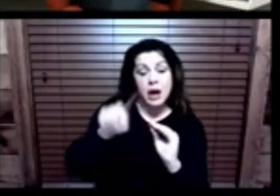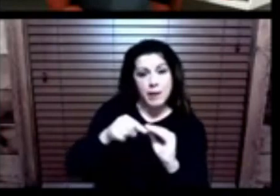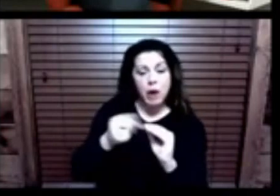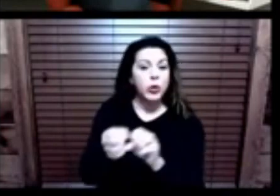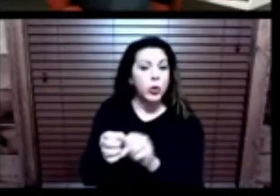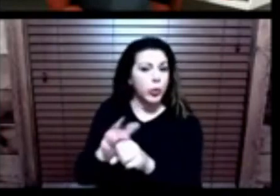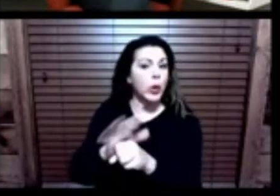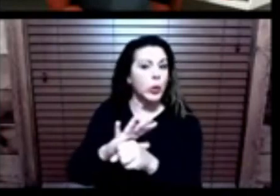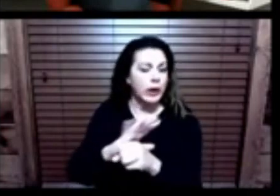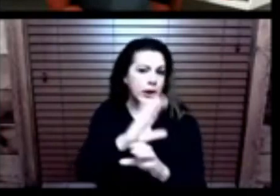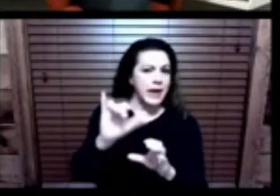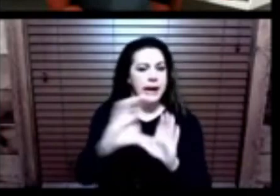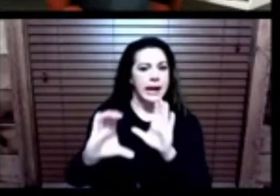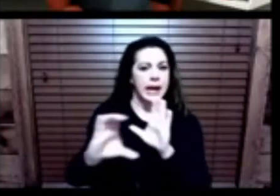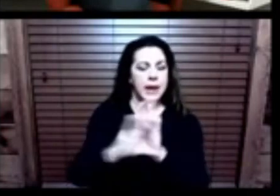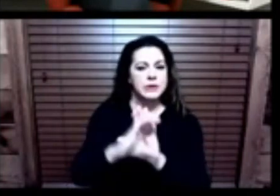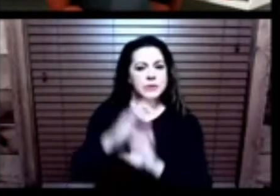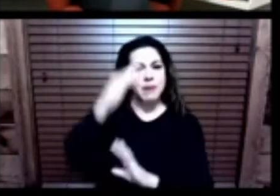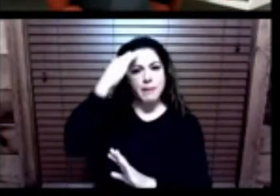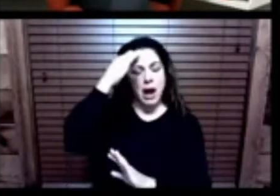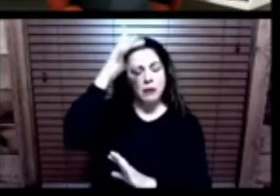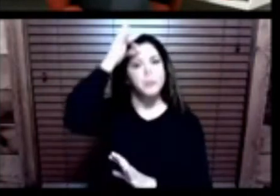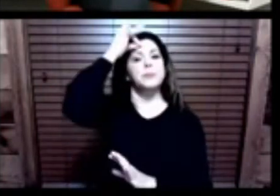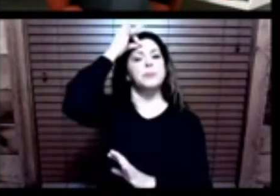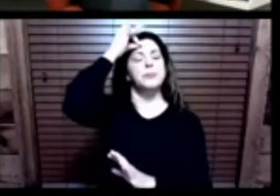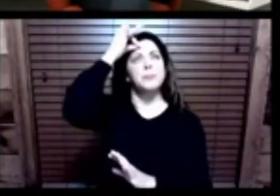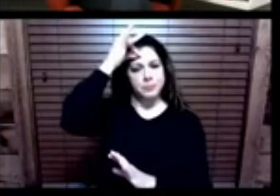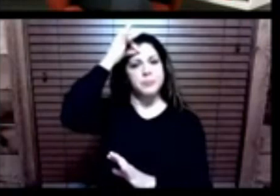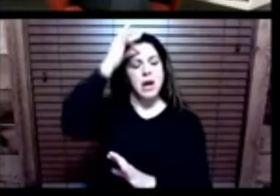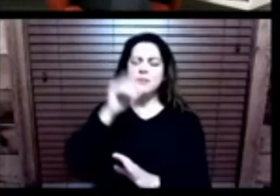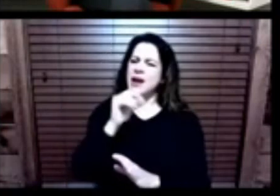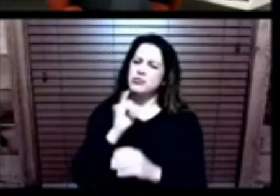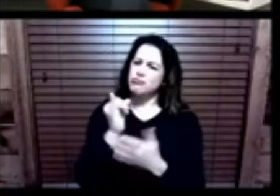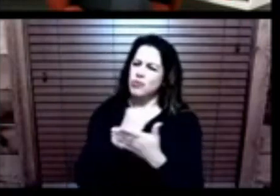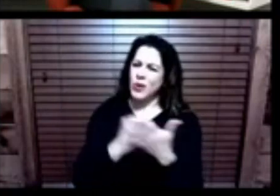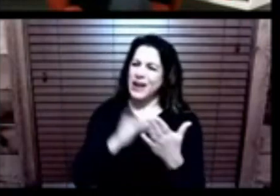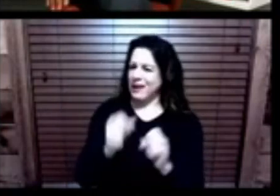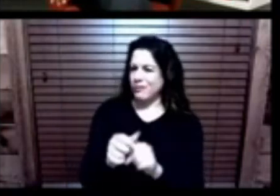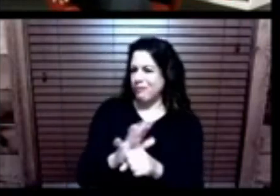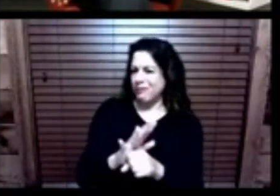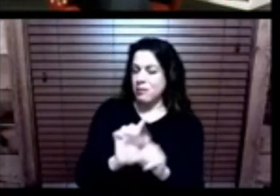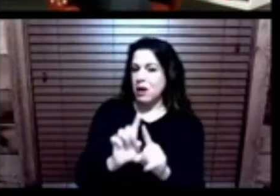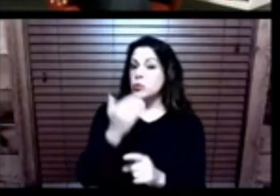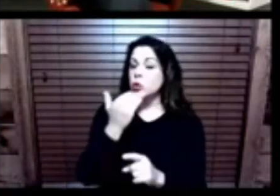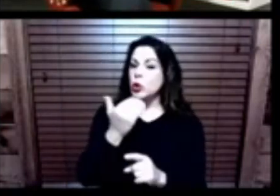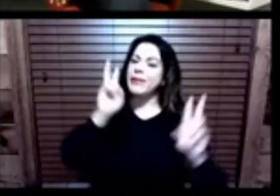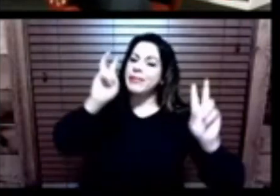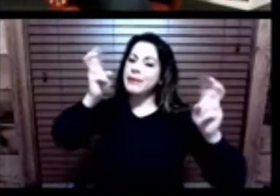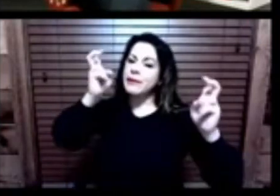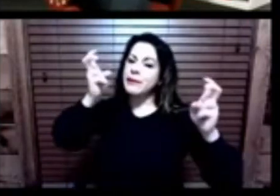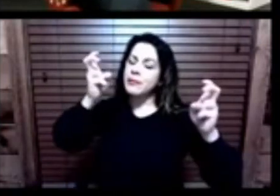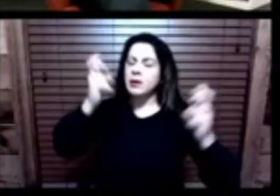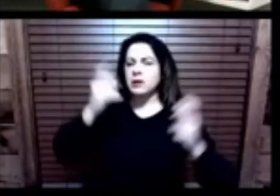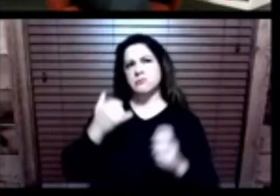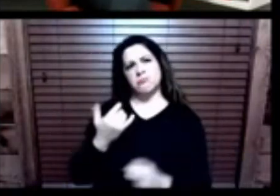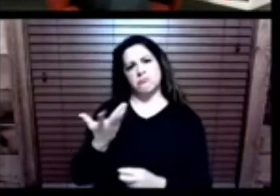image that's stuck in my head. Not that I was trying to do that, but it's just that that became a good thing after a while once I